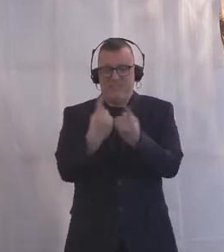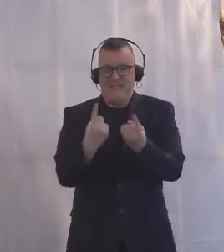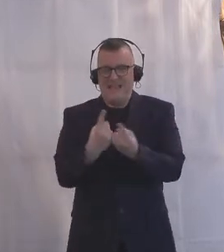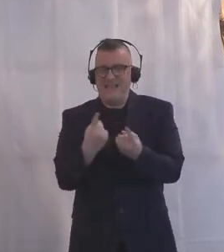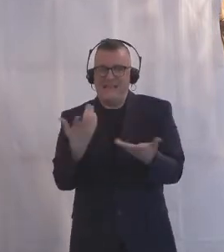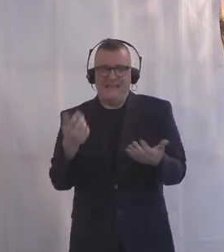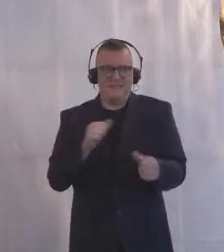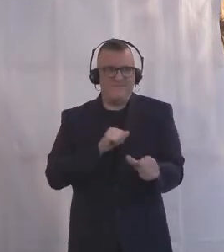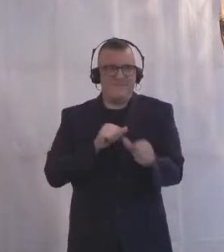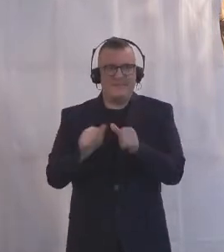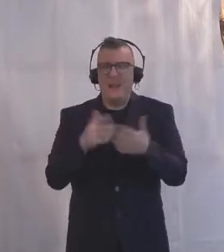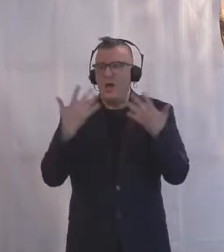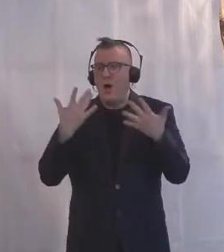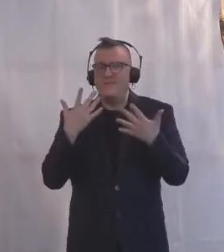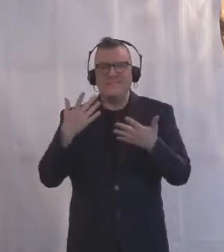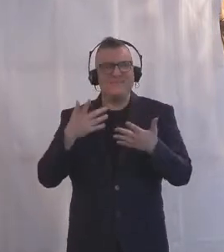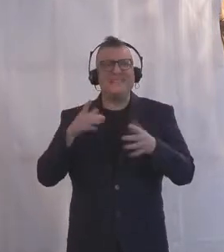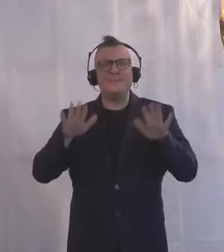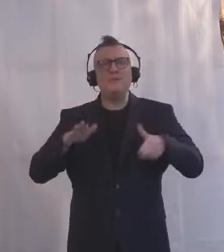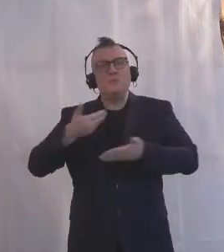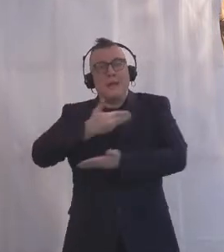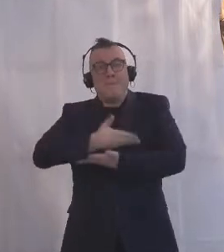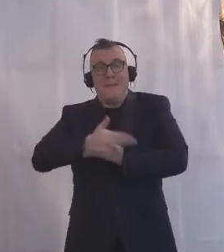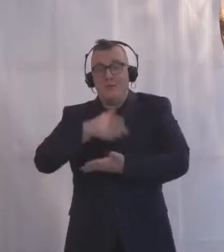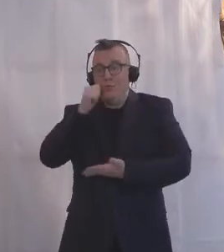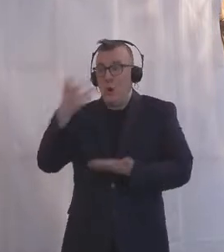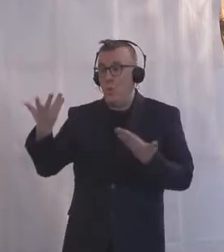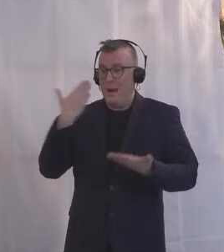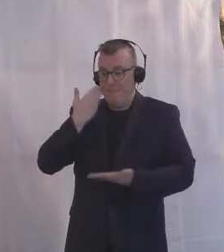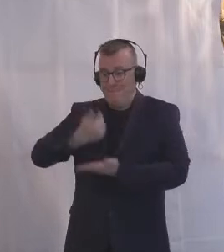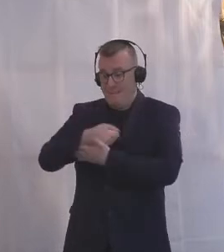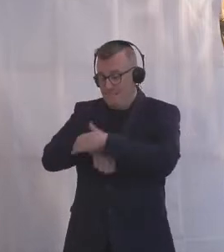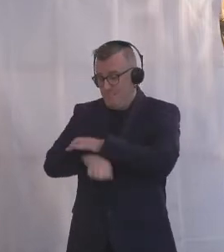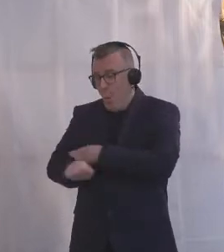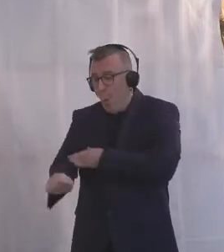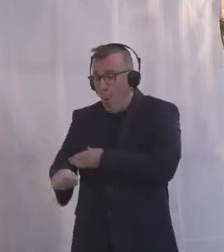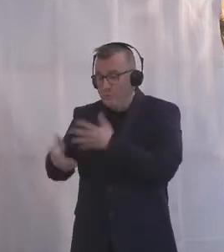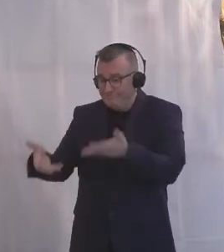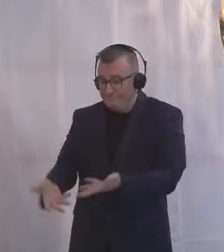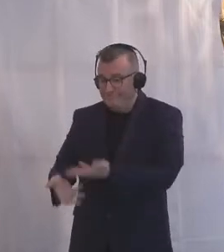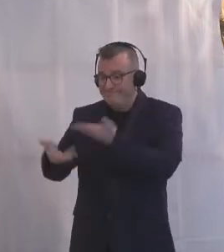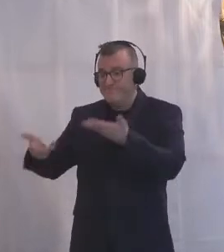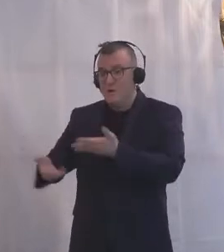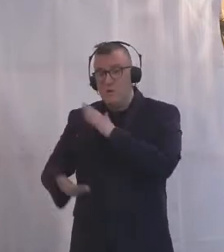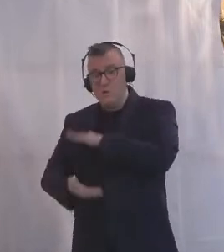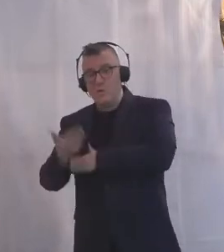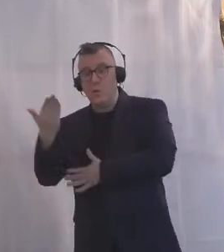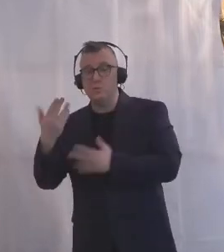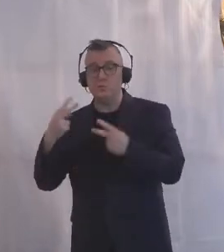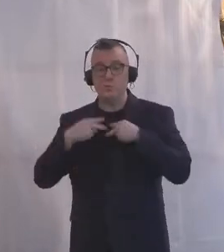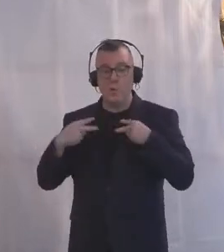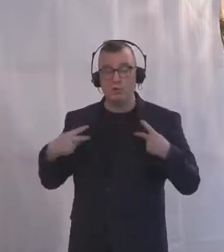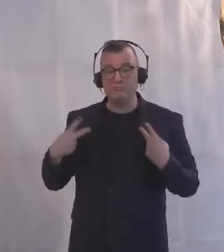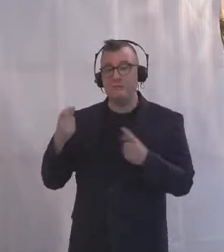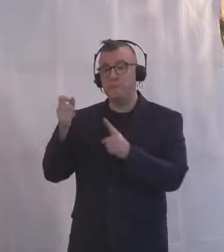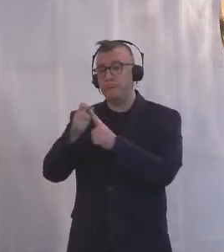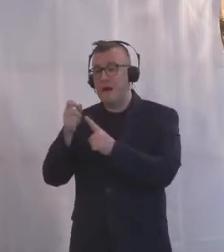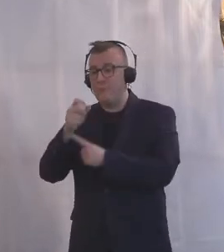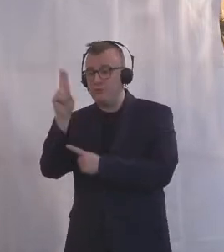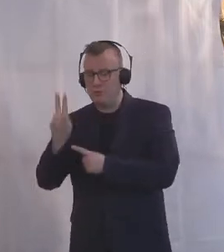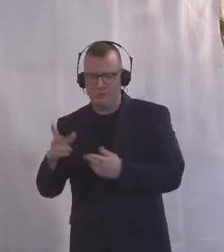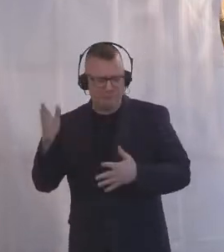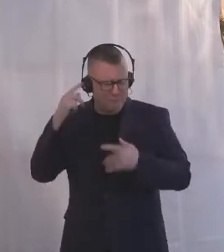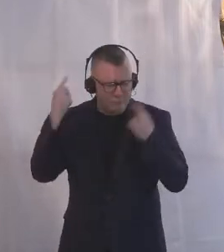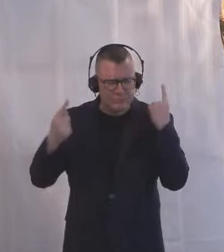baby's born, and it's all yours, and then you put it through to get it to primary school, and then you get it to secondary school,